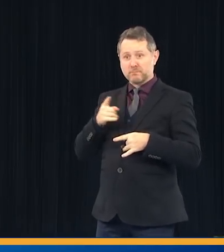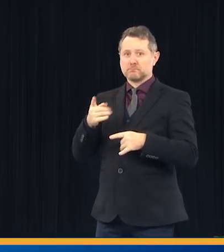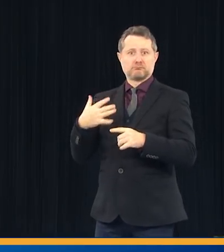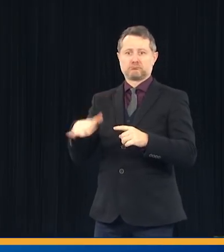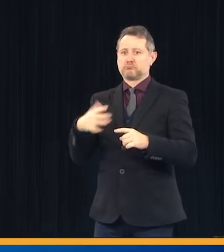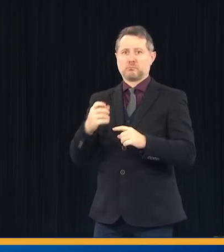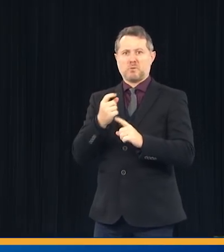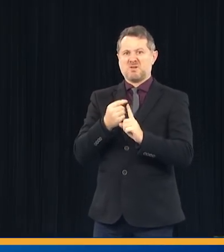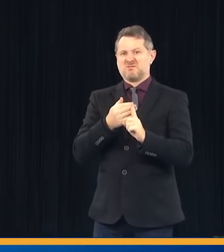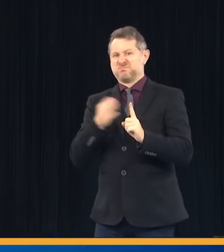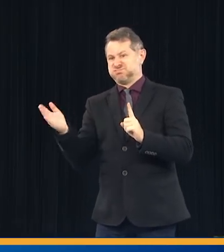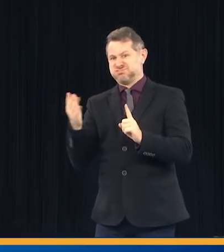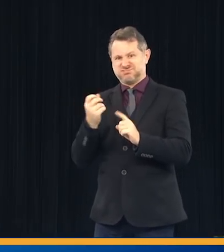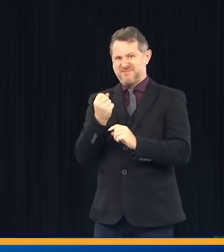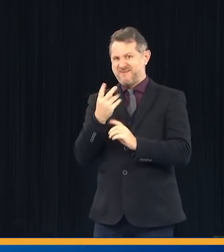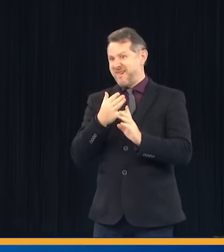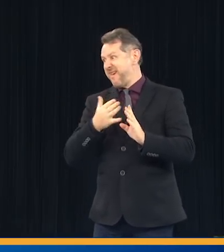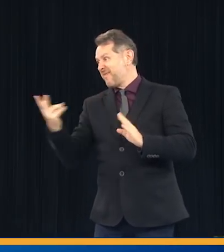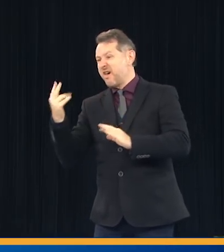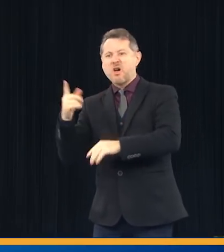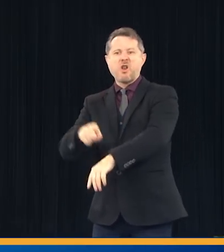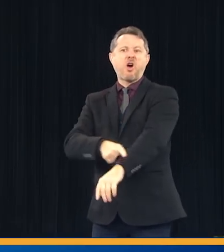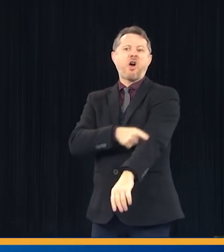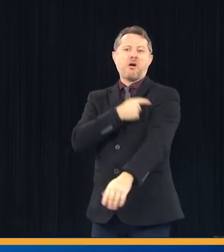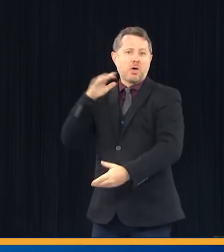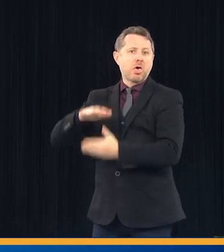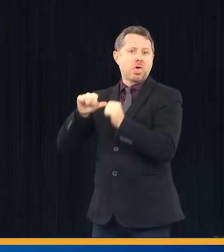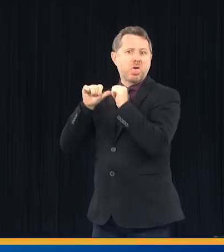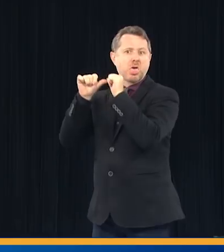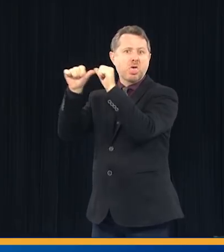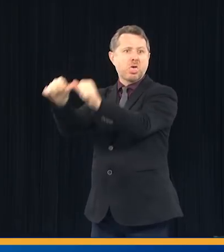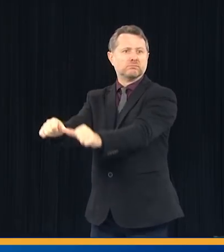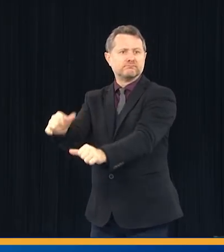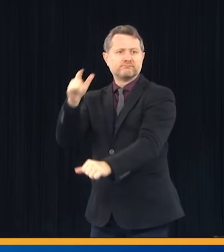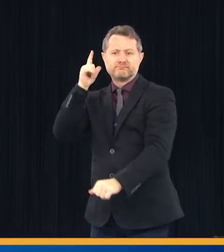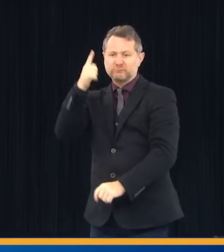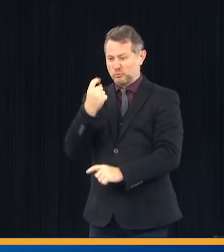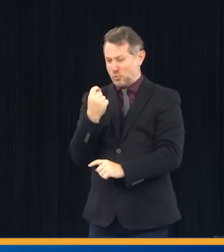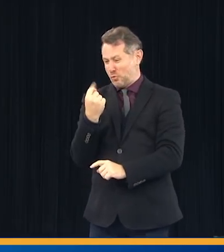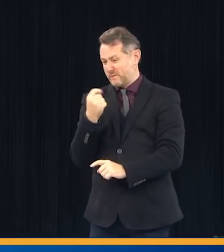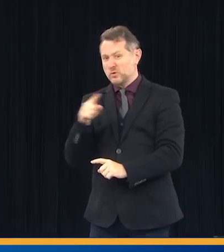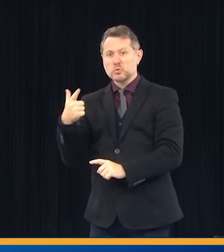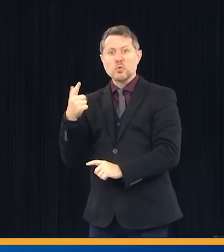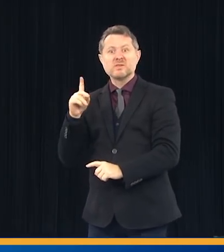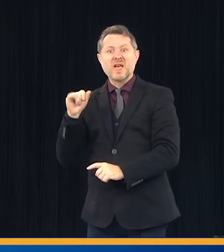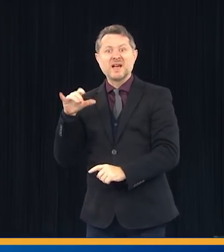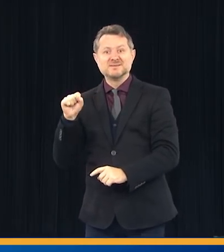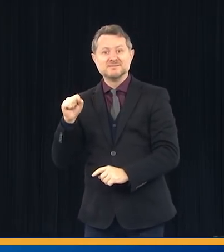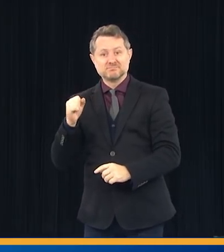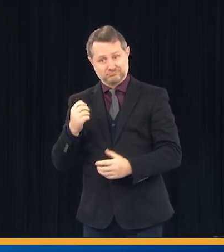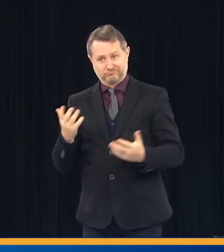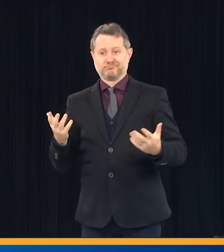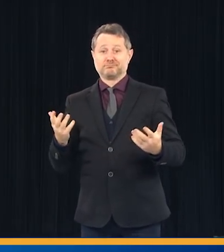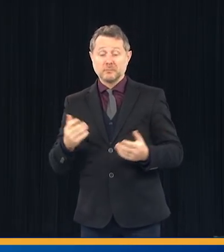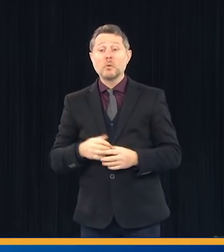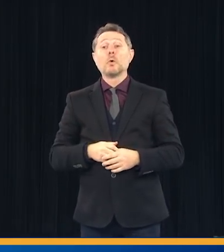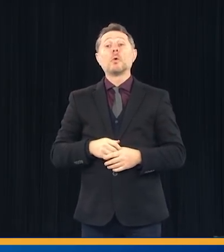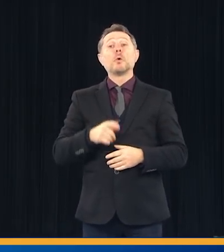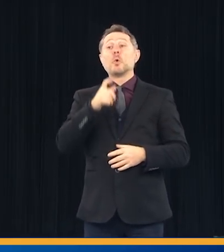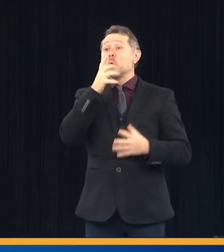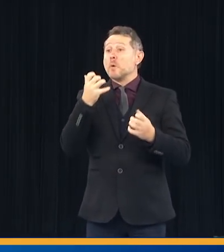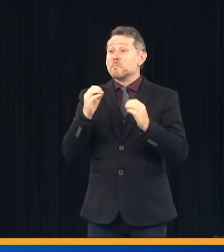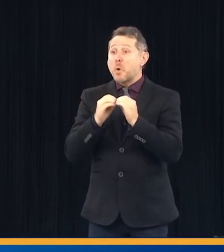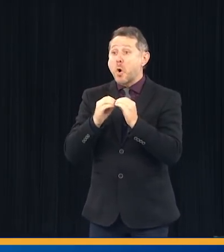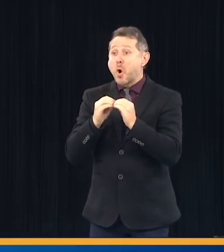compounds the ventilator issue. Not only do you need more but people are on them longer, so